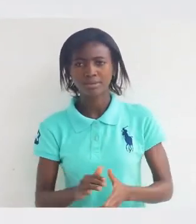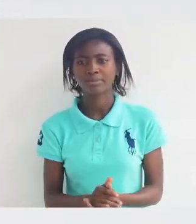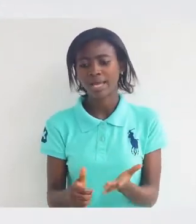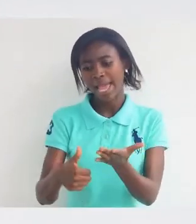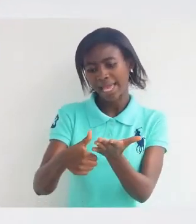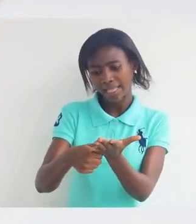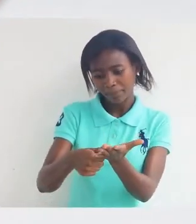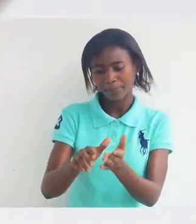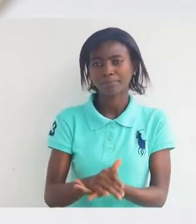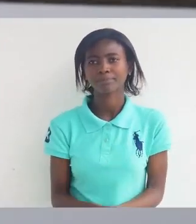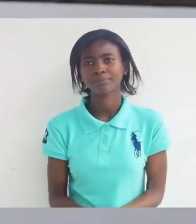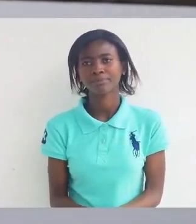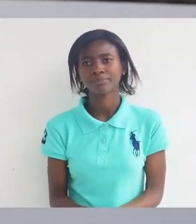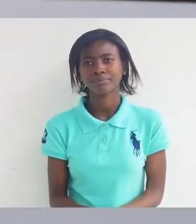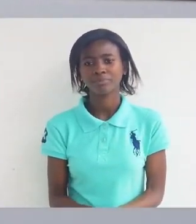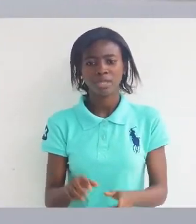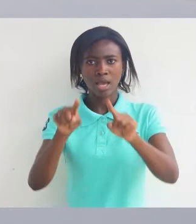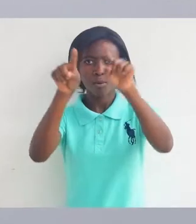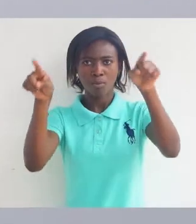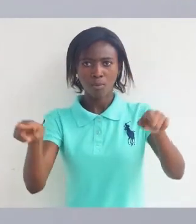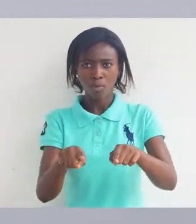clip, straw board,